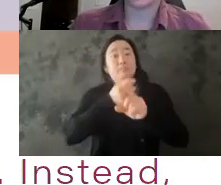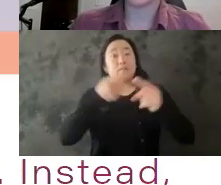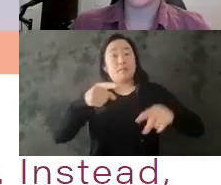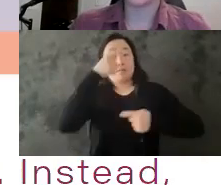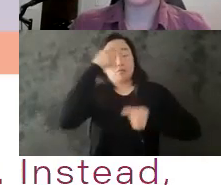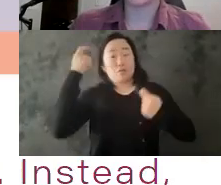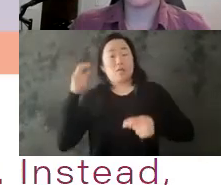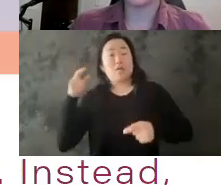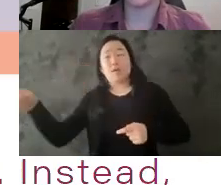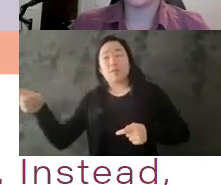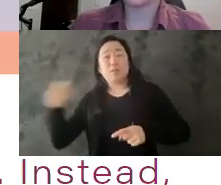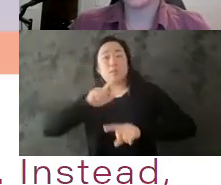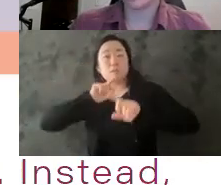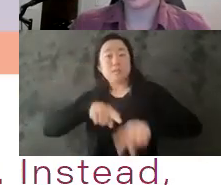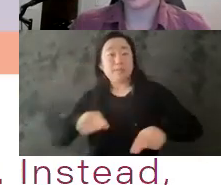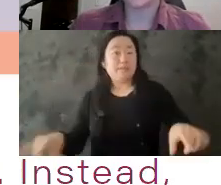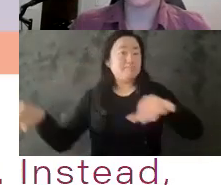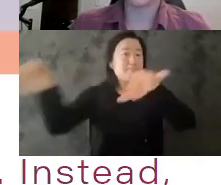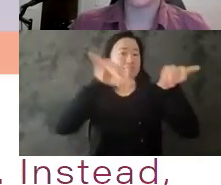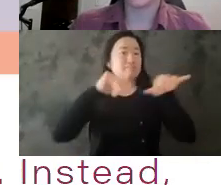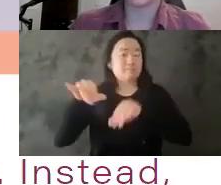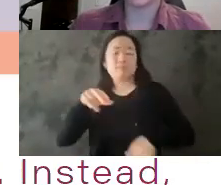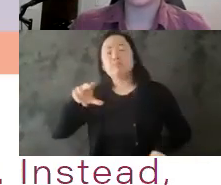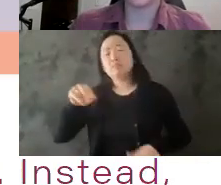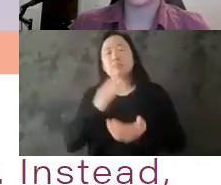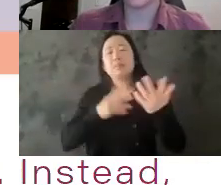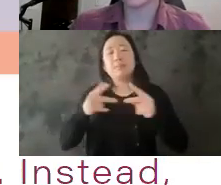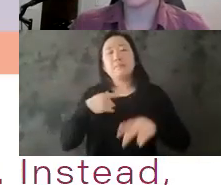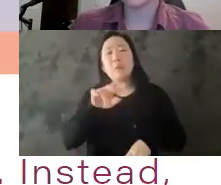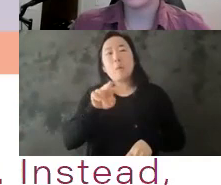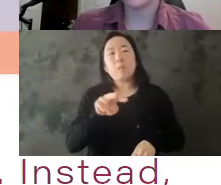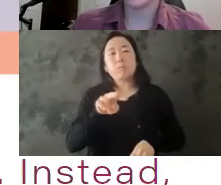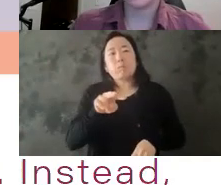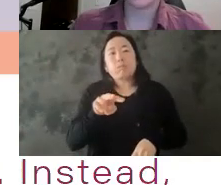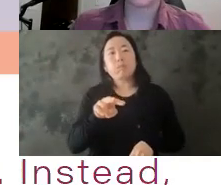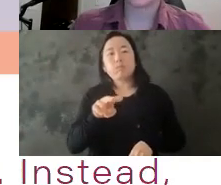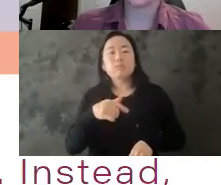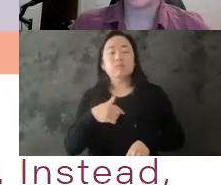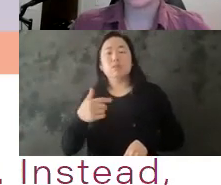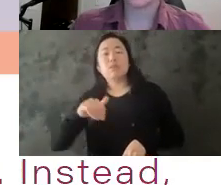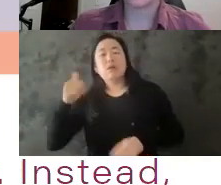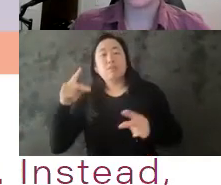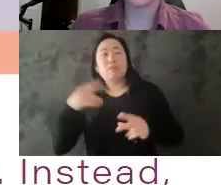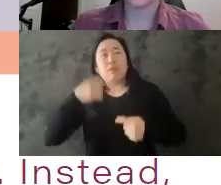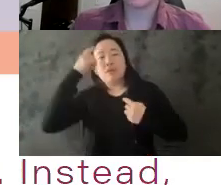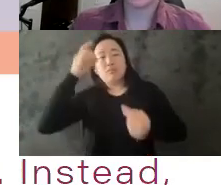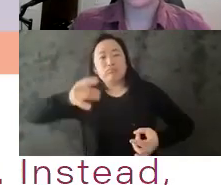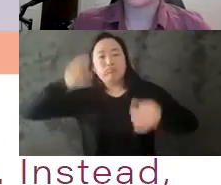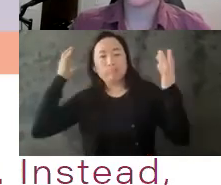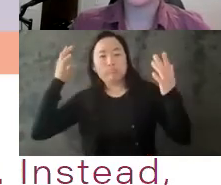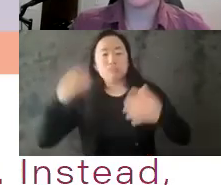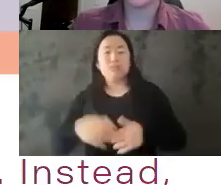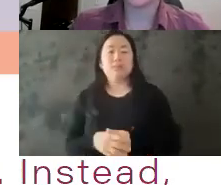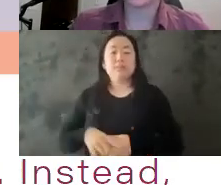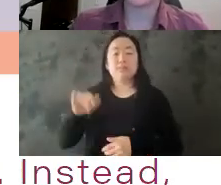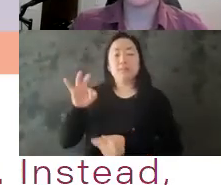feel traumatized by an incident. They might not consider the incident to be traumatic. If they experience domestic violence, they might not